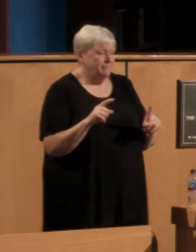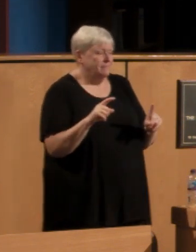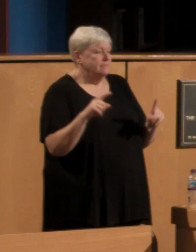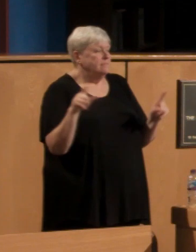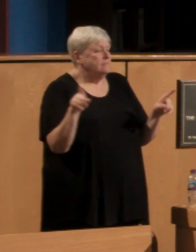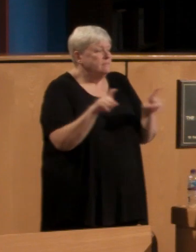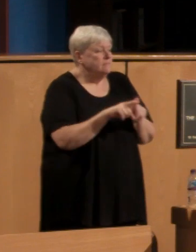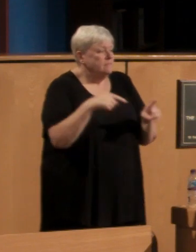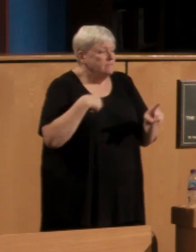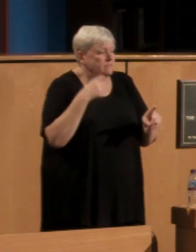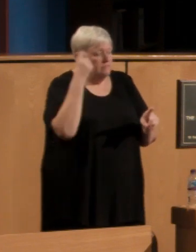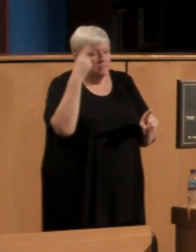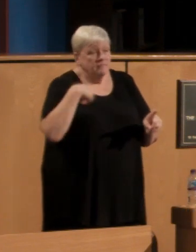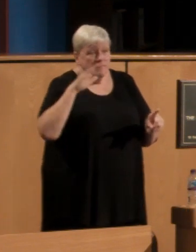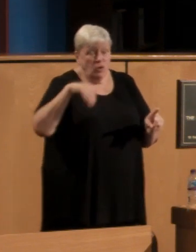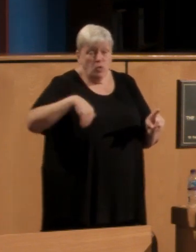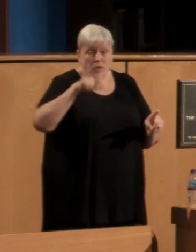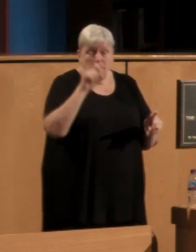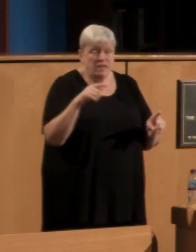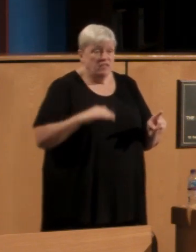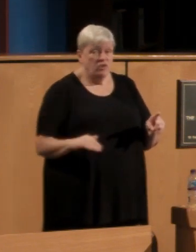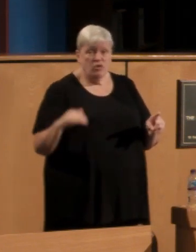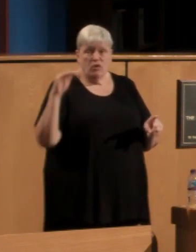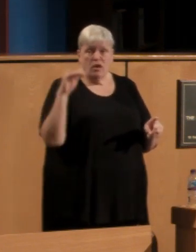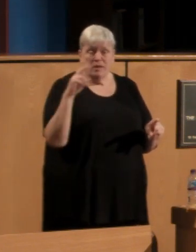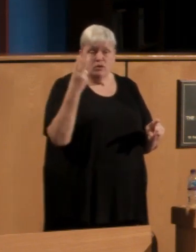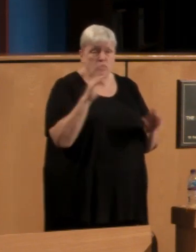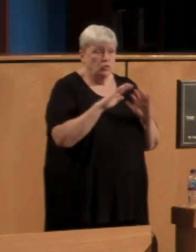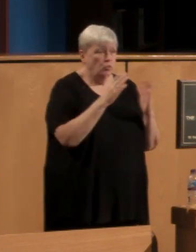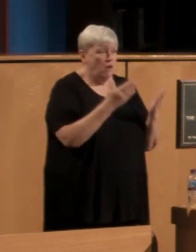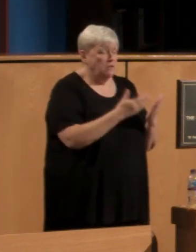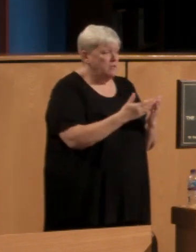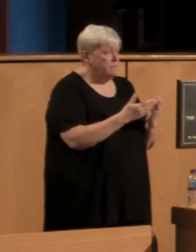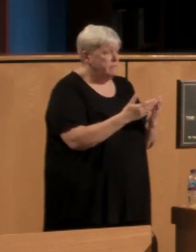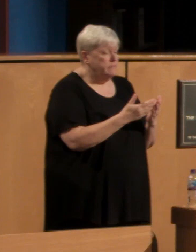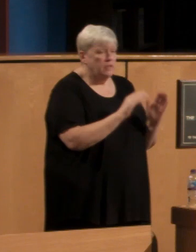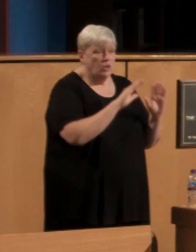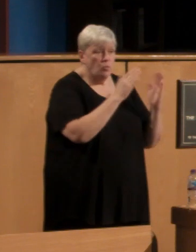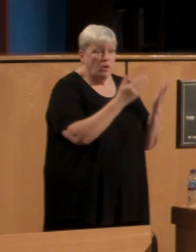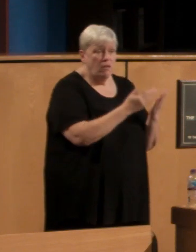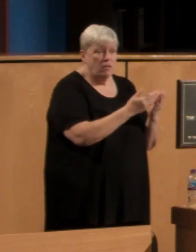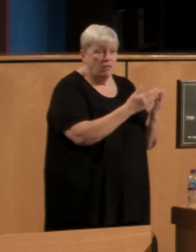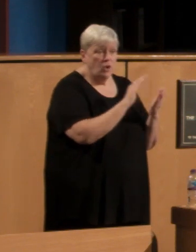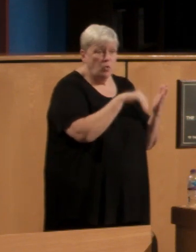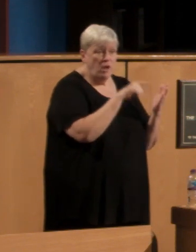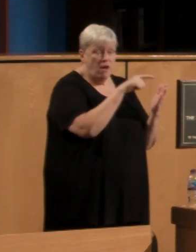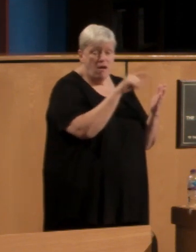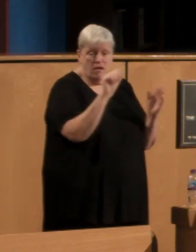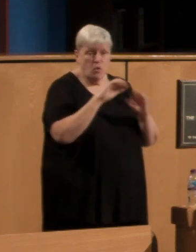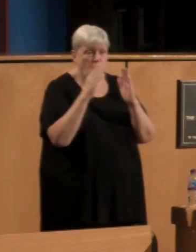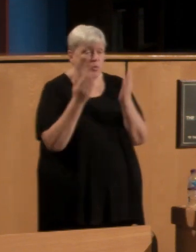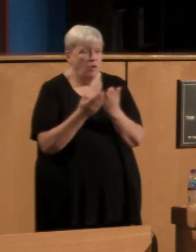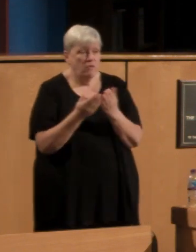also understand that as a queer person, you grow up in two worlds. You grow up in a queer world, but you also still grow up in a non-queer